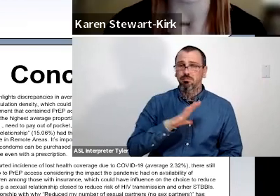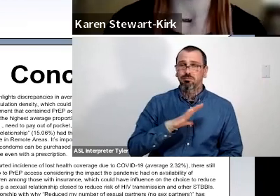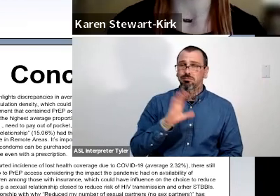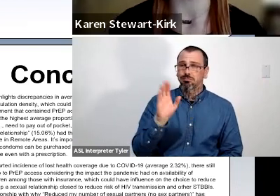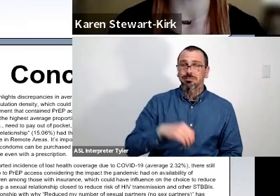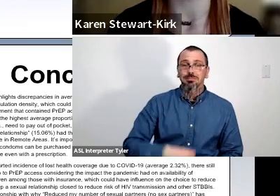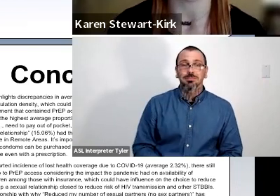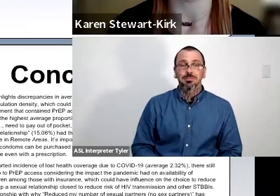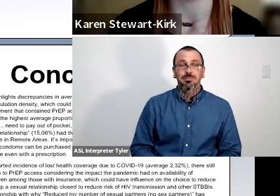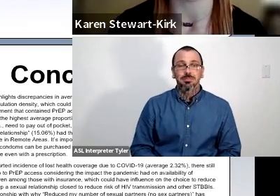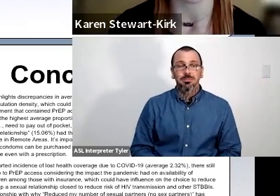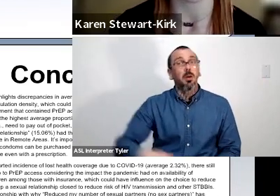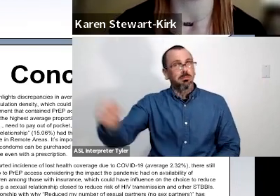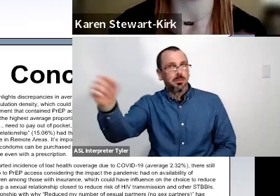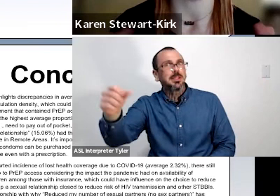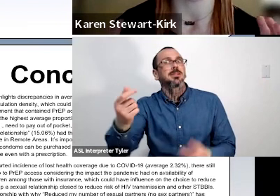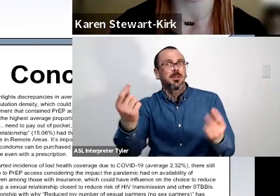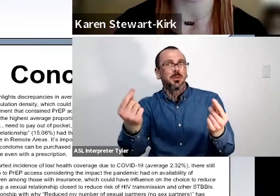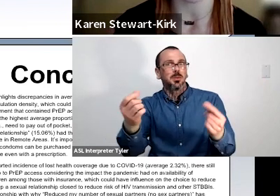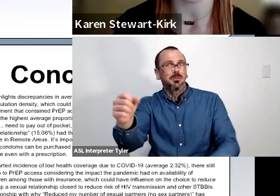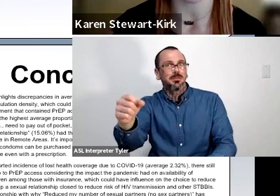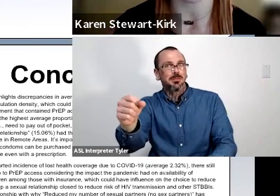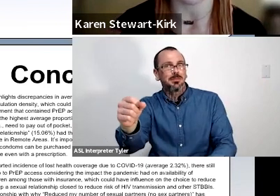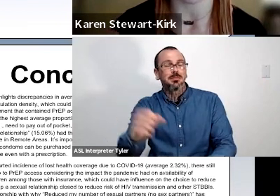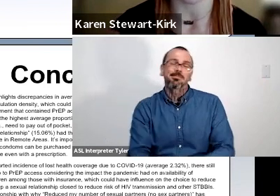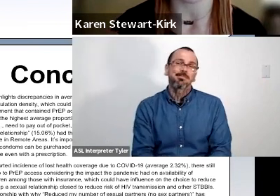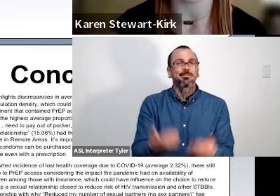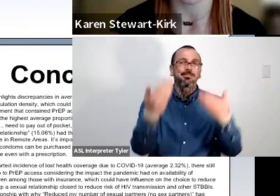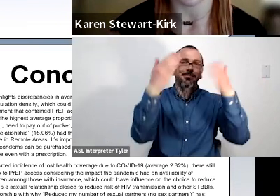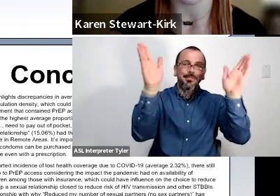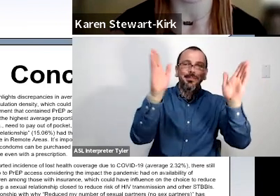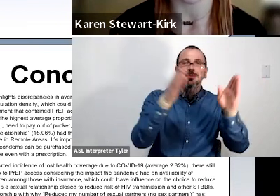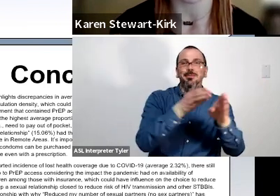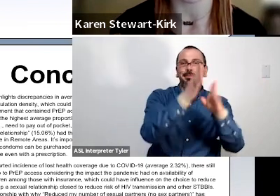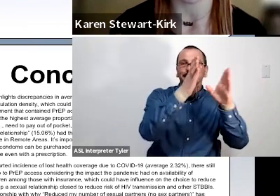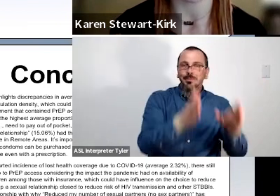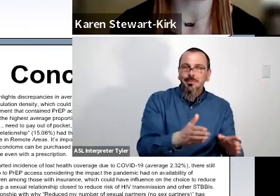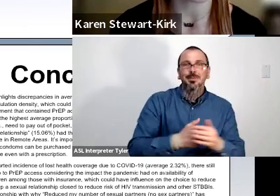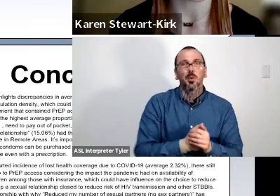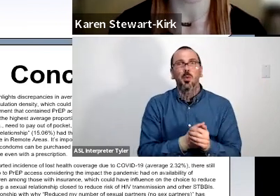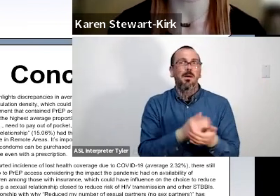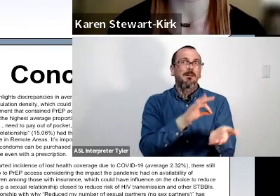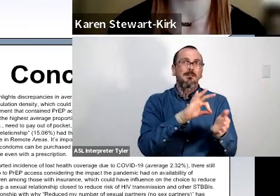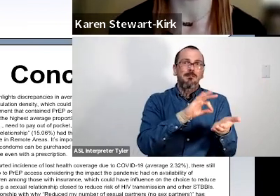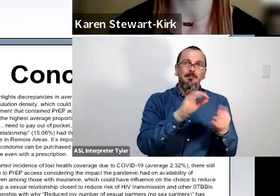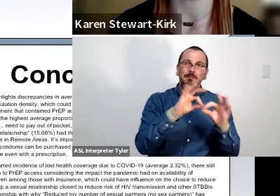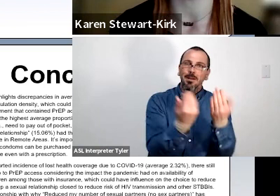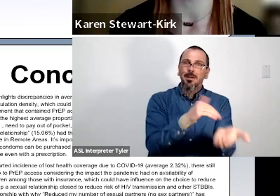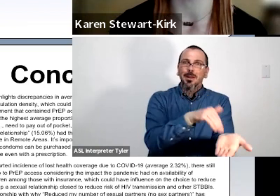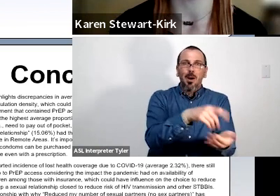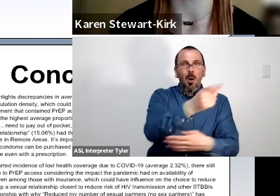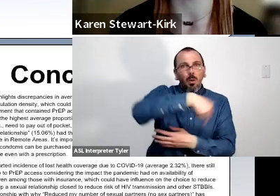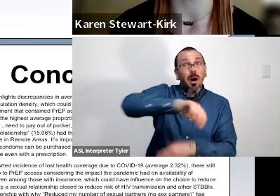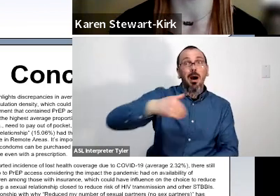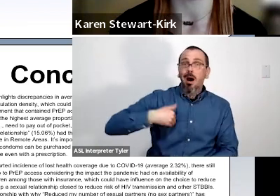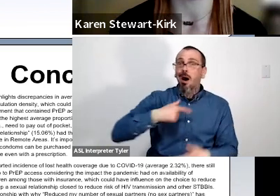Ooh, yes, I do. I do think that because if general practitioners and family doctors had the means, or even imagine if like even an